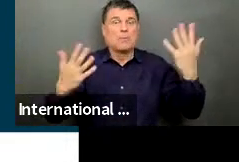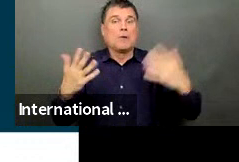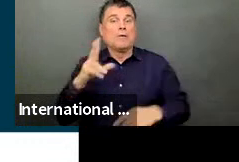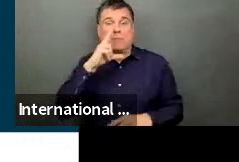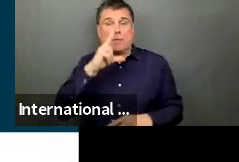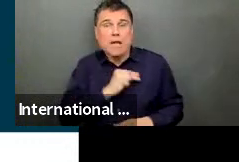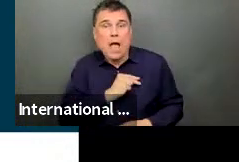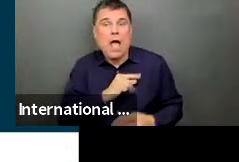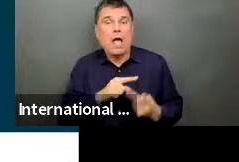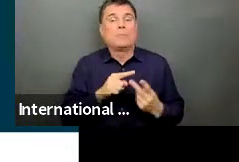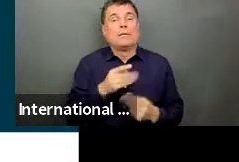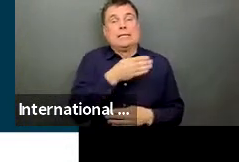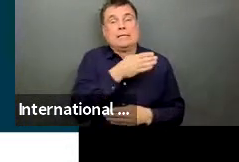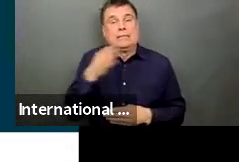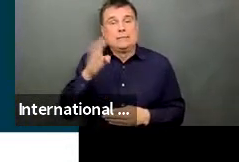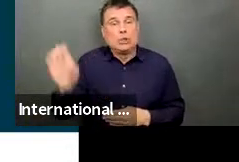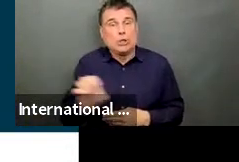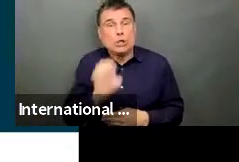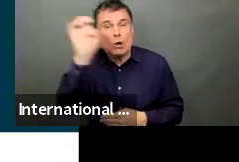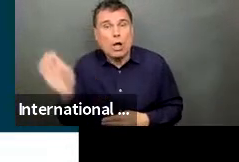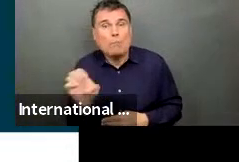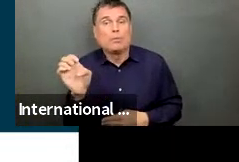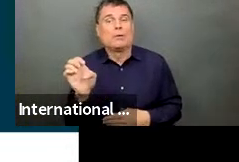of the latest census of